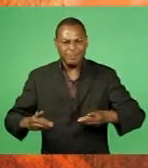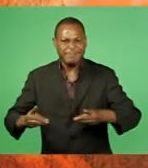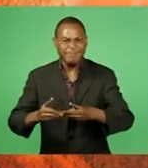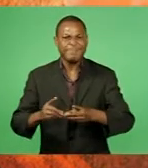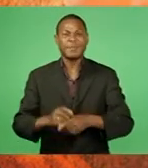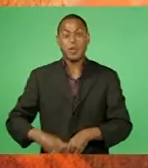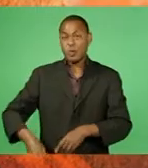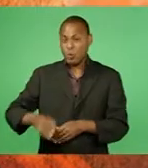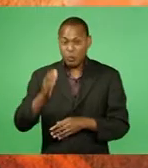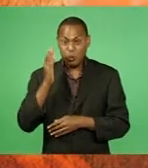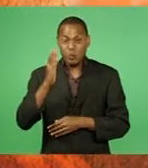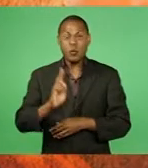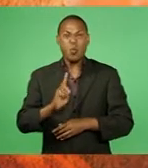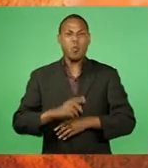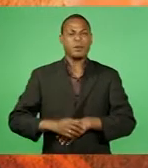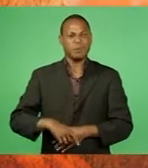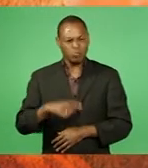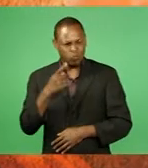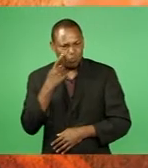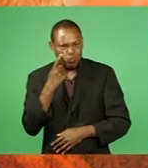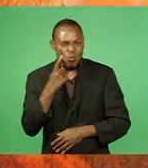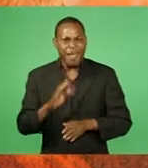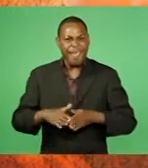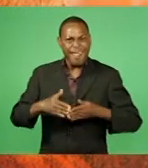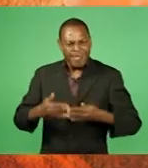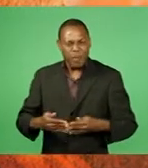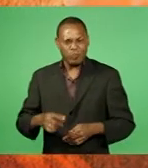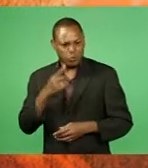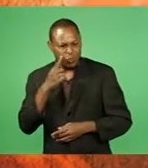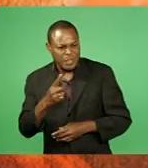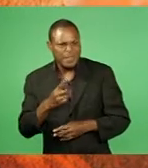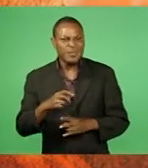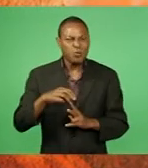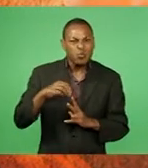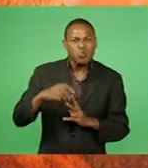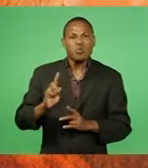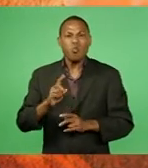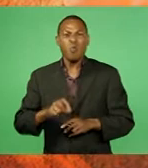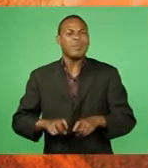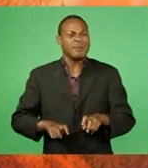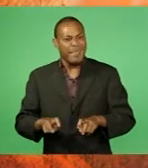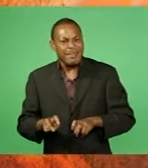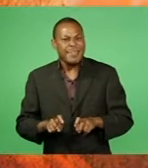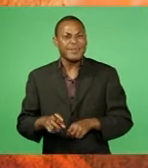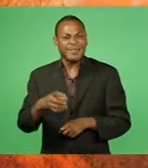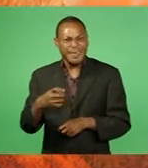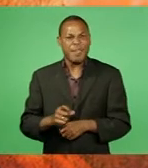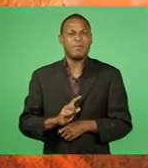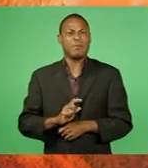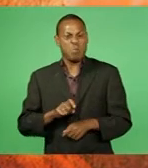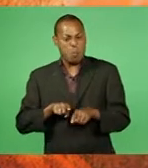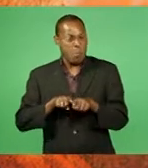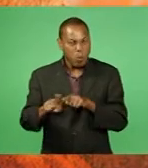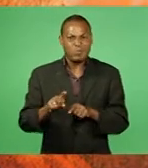in a rebuilding phase, trying to identify and mold potential athletes for their title defense, given that most key athletes have left the